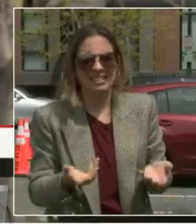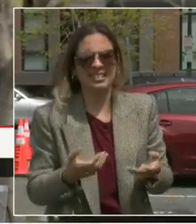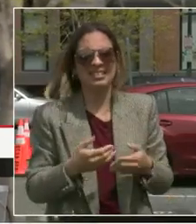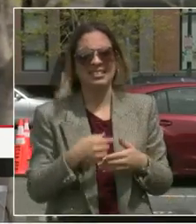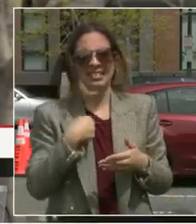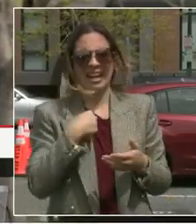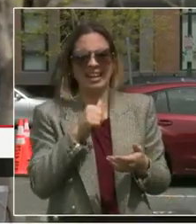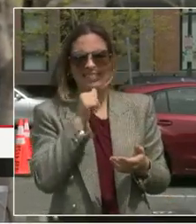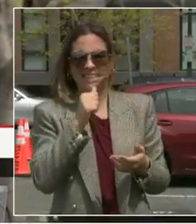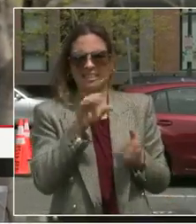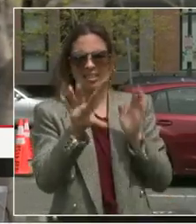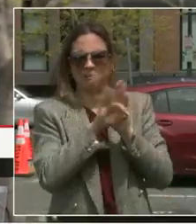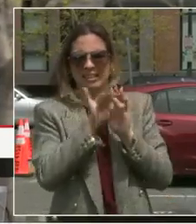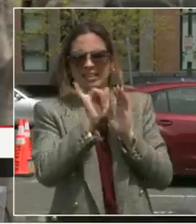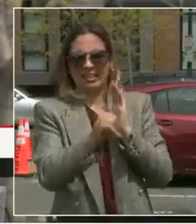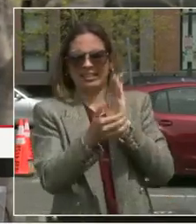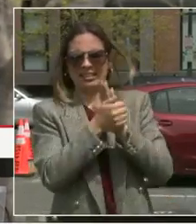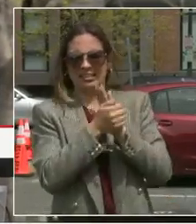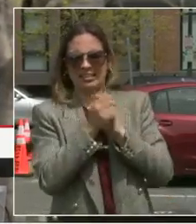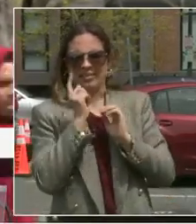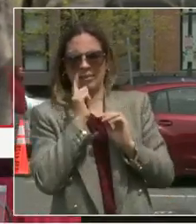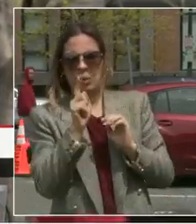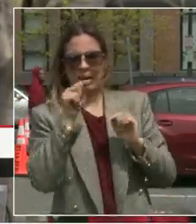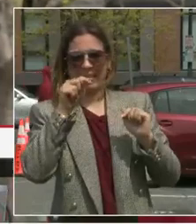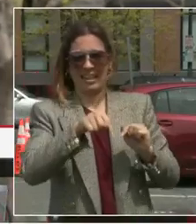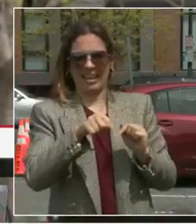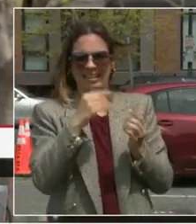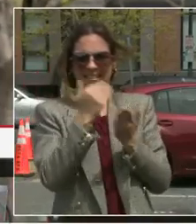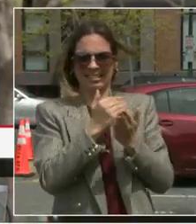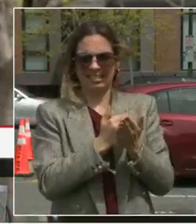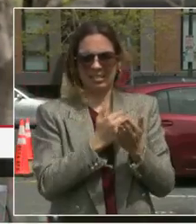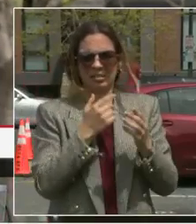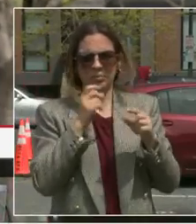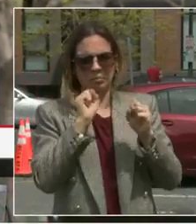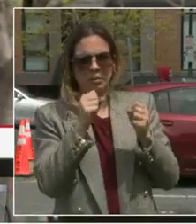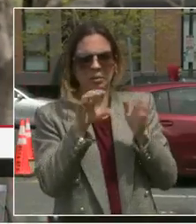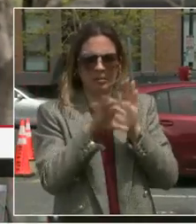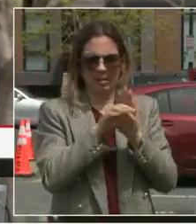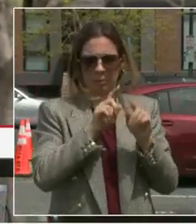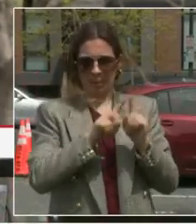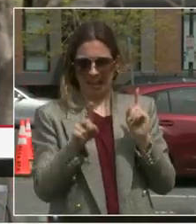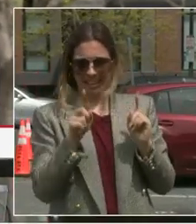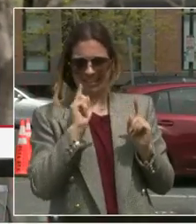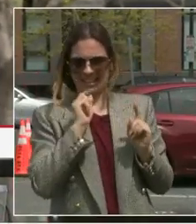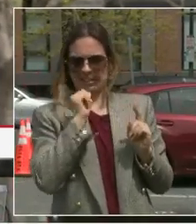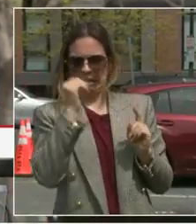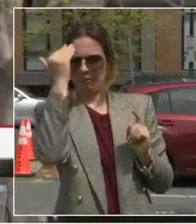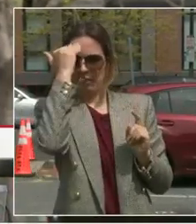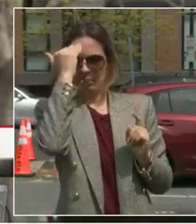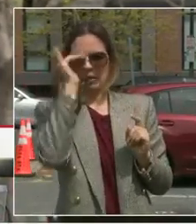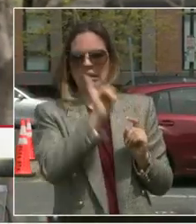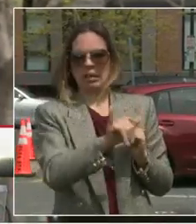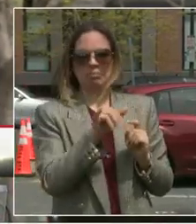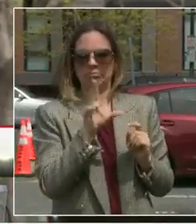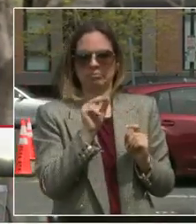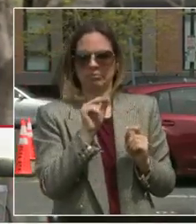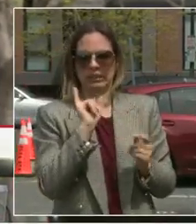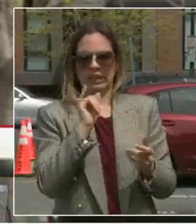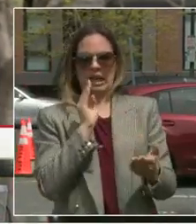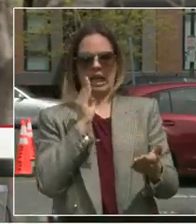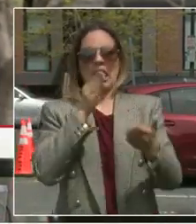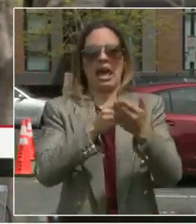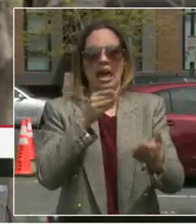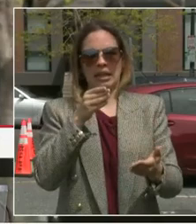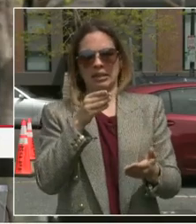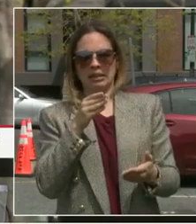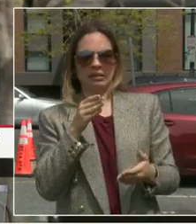the talent usually for lineup. Sometimes I do. But I'm not familiar with those allegations. Well, they're